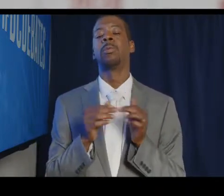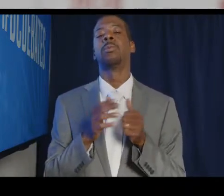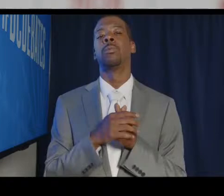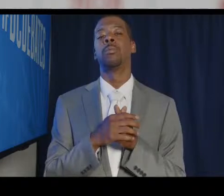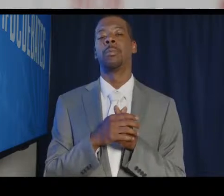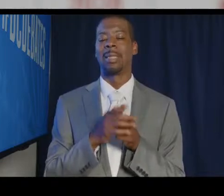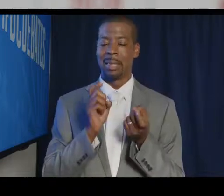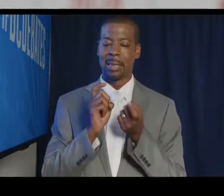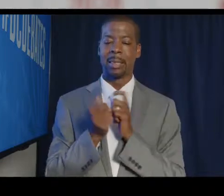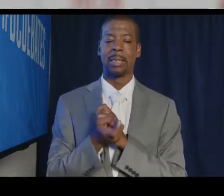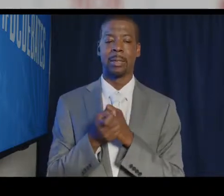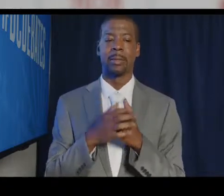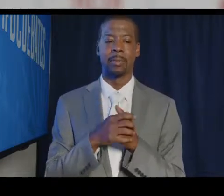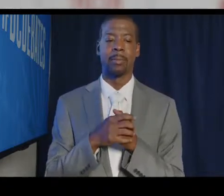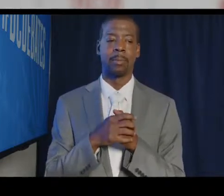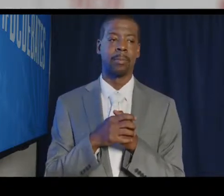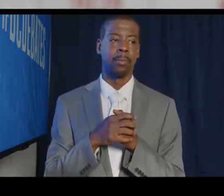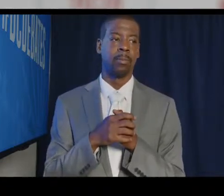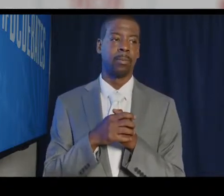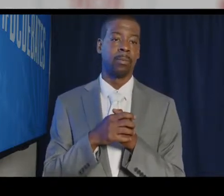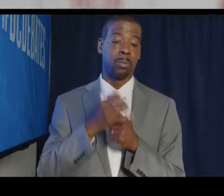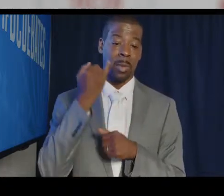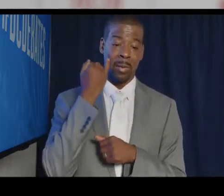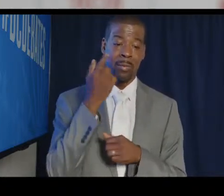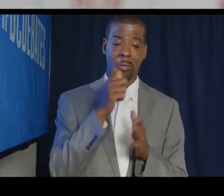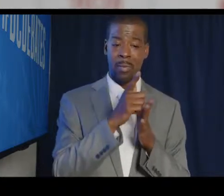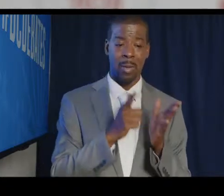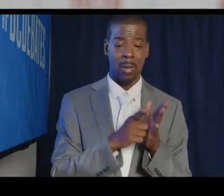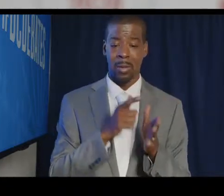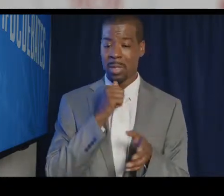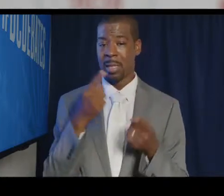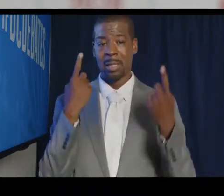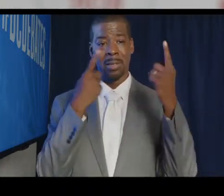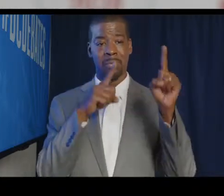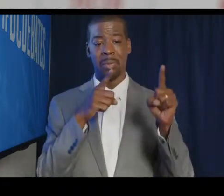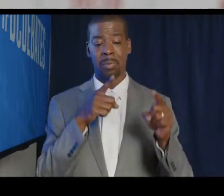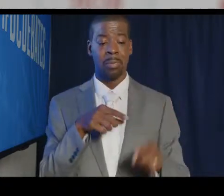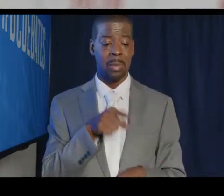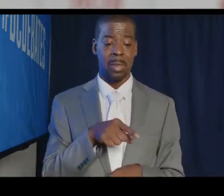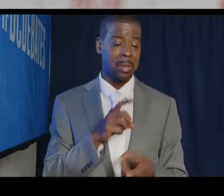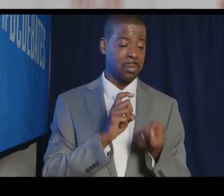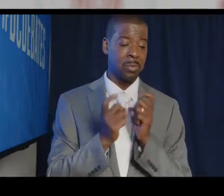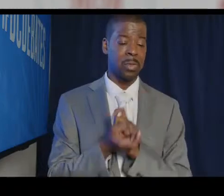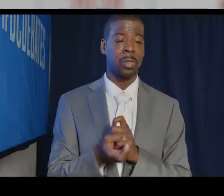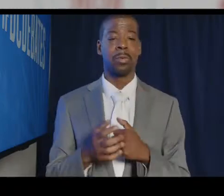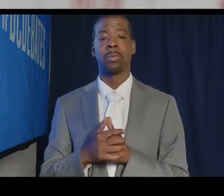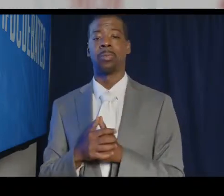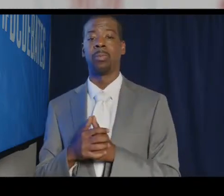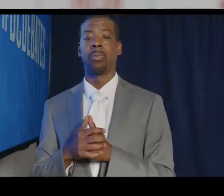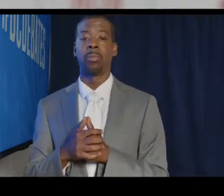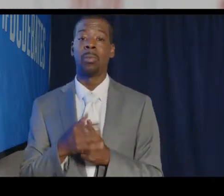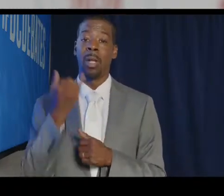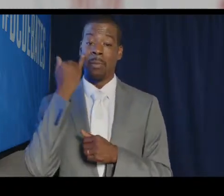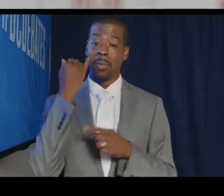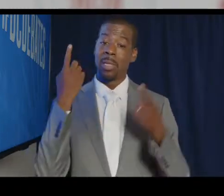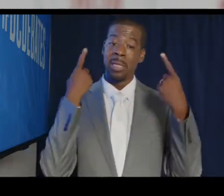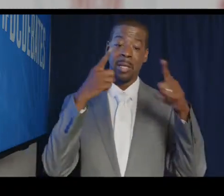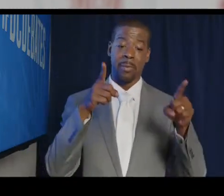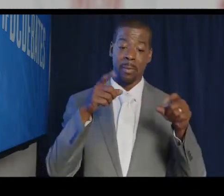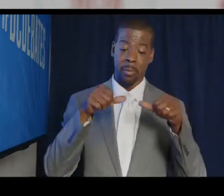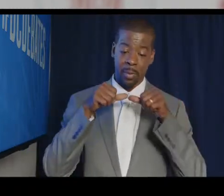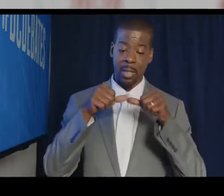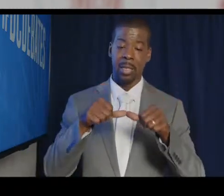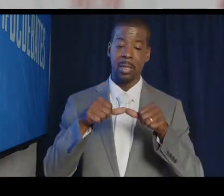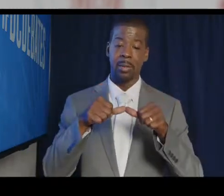and revise. So yeah, if there's legislation that isn't working, let's review it, let's revisit it, let's revise it. If there's legislation that's working, let's continue